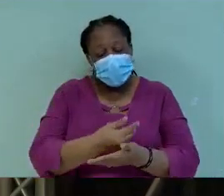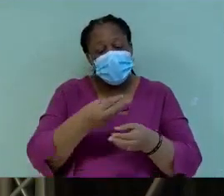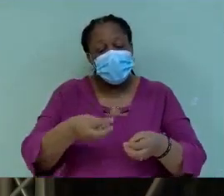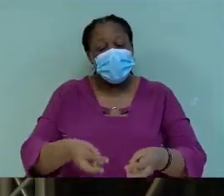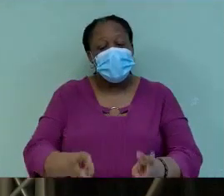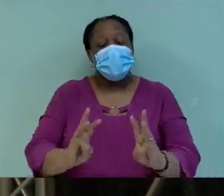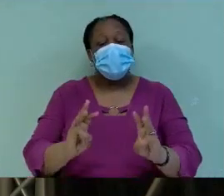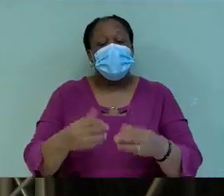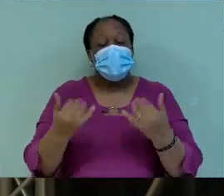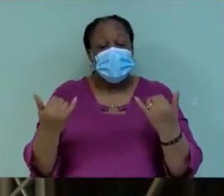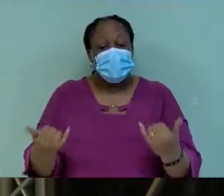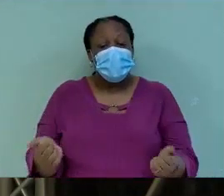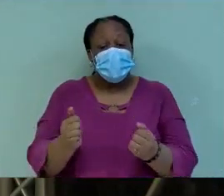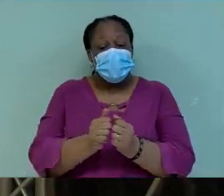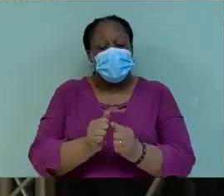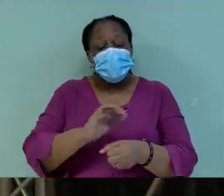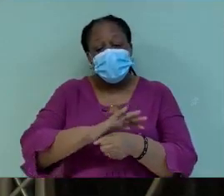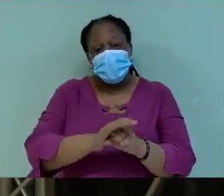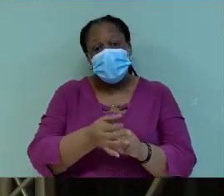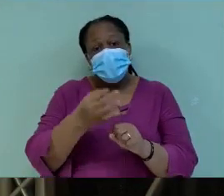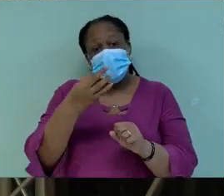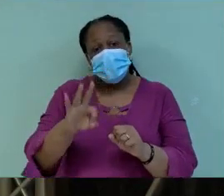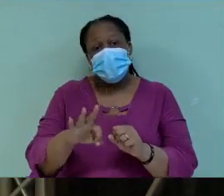It's vital, it's important.